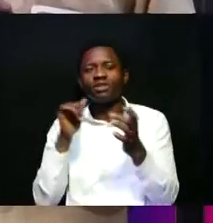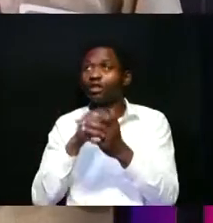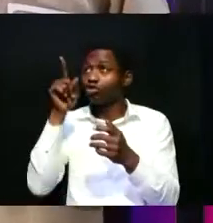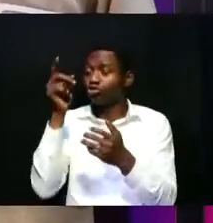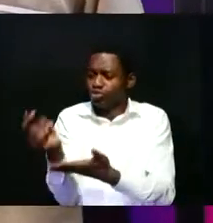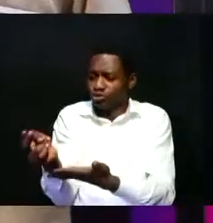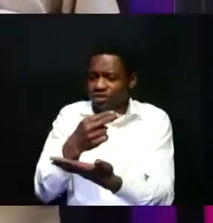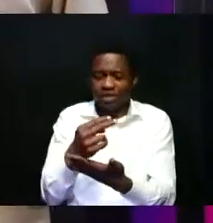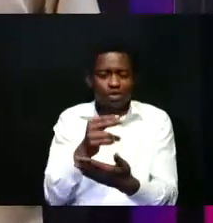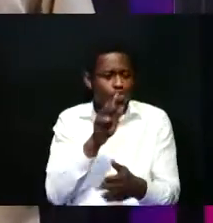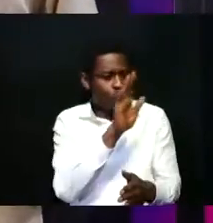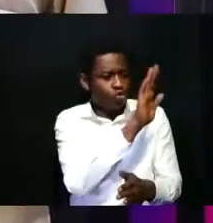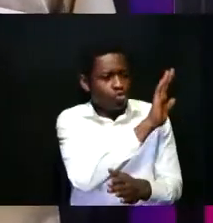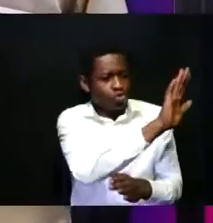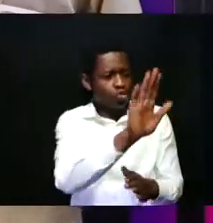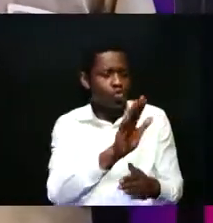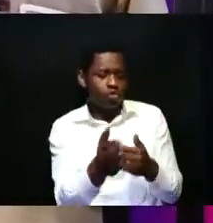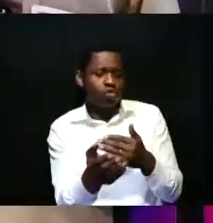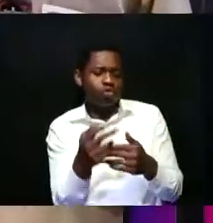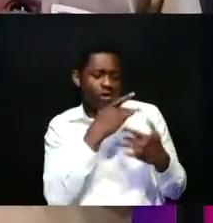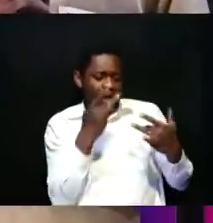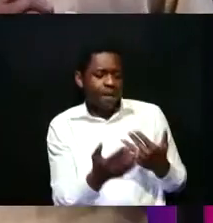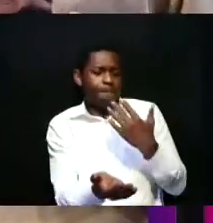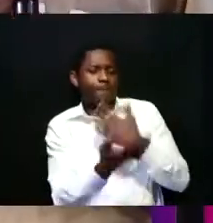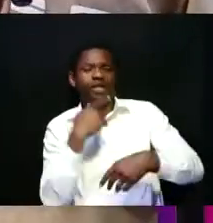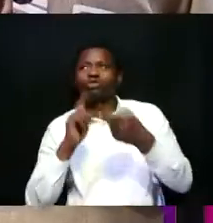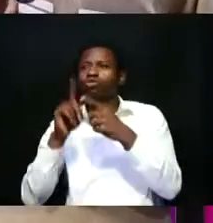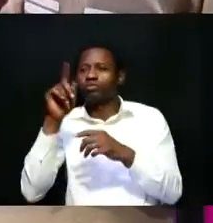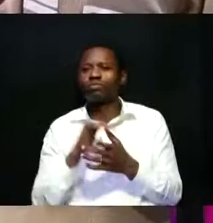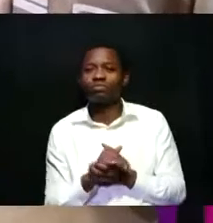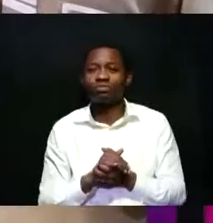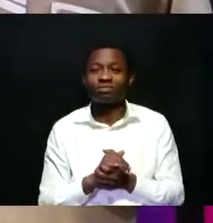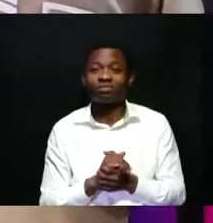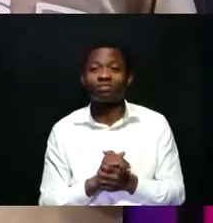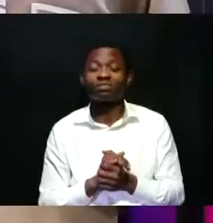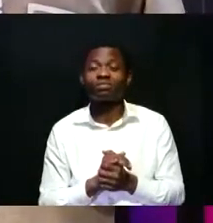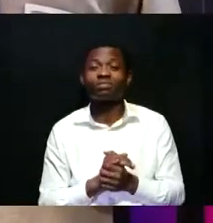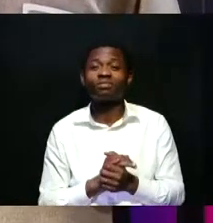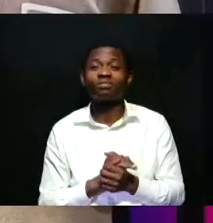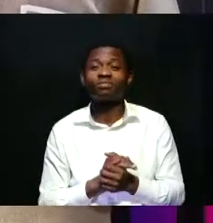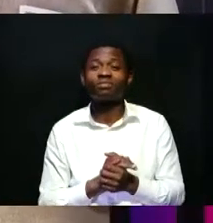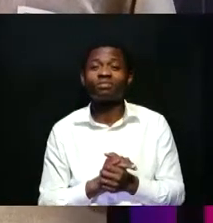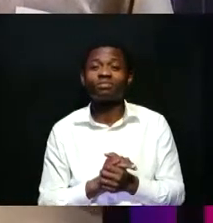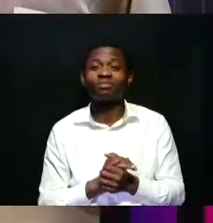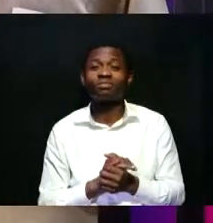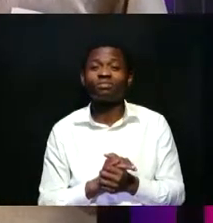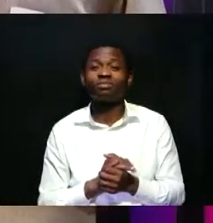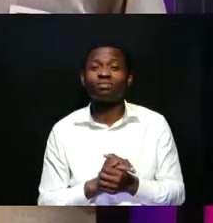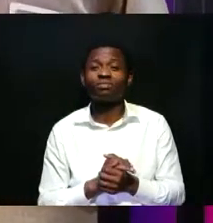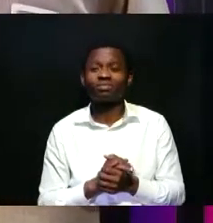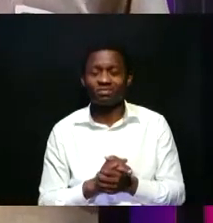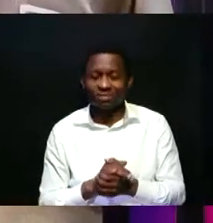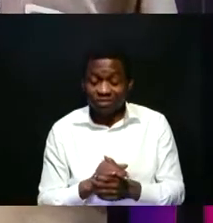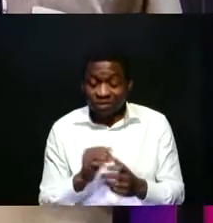hearts back again. But before he prayed this prayer, the Bible says he put